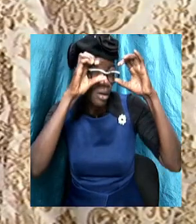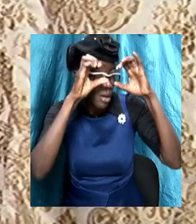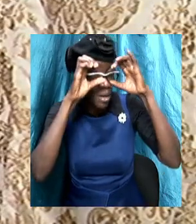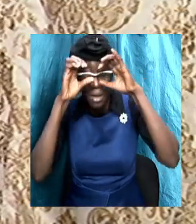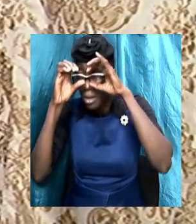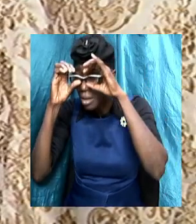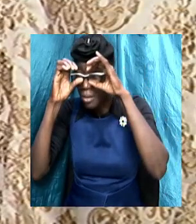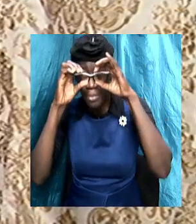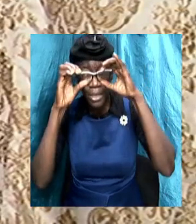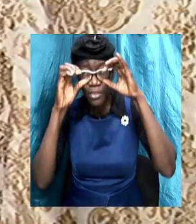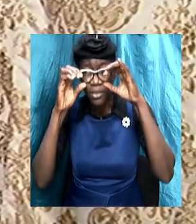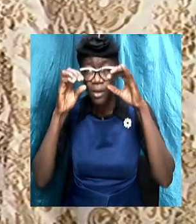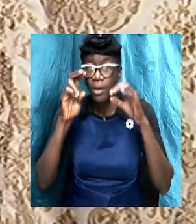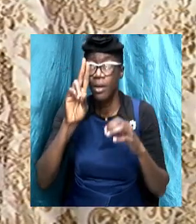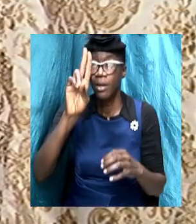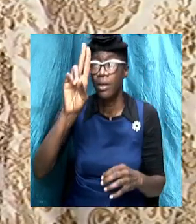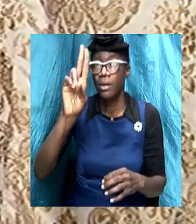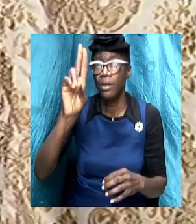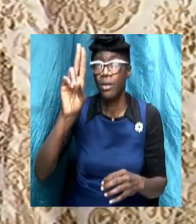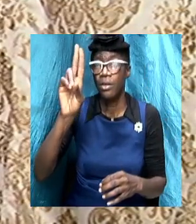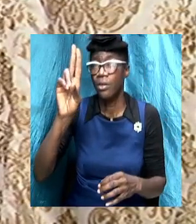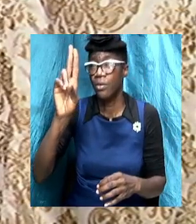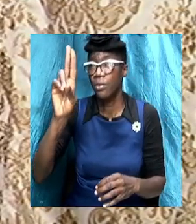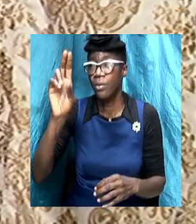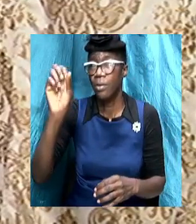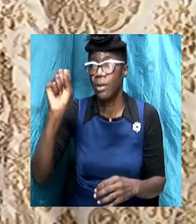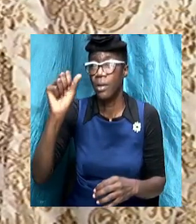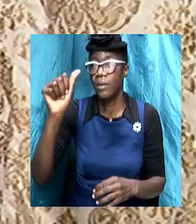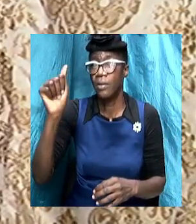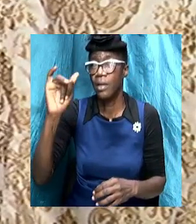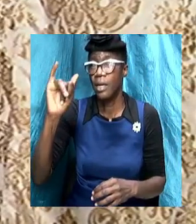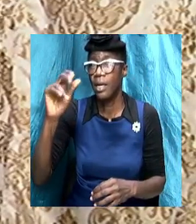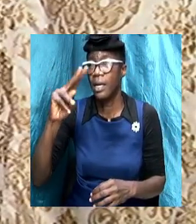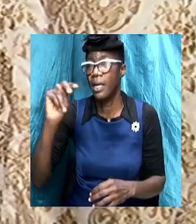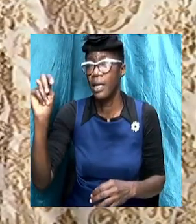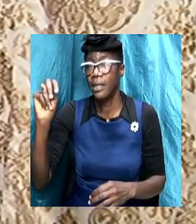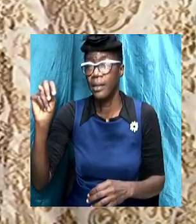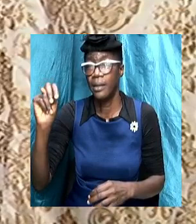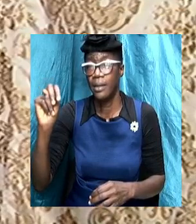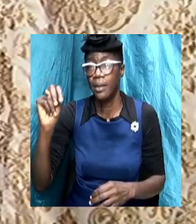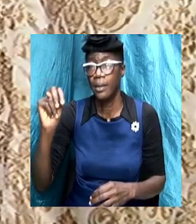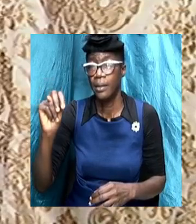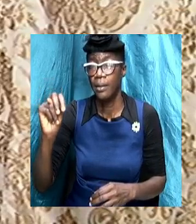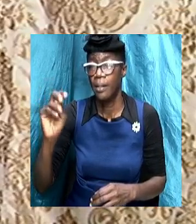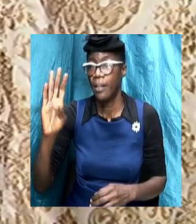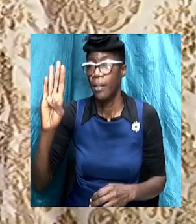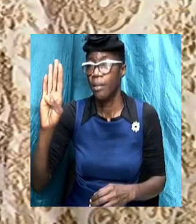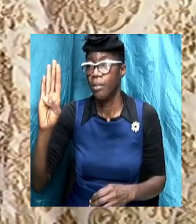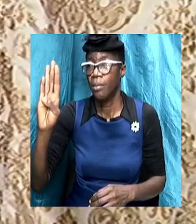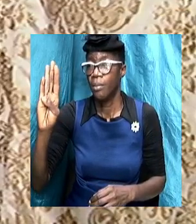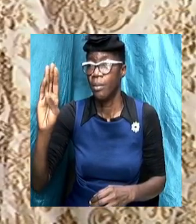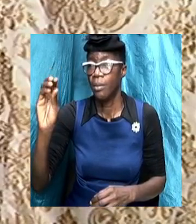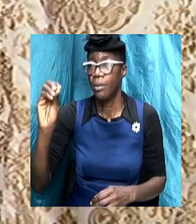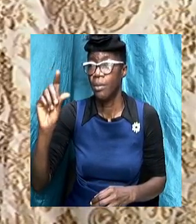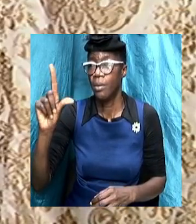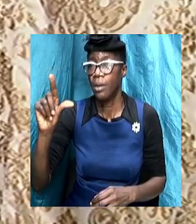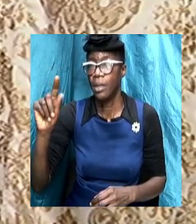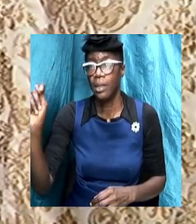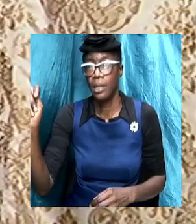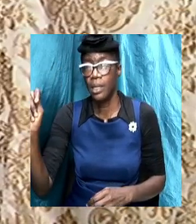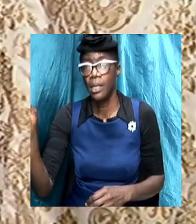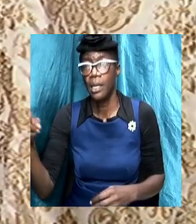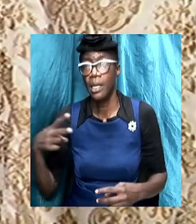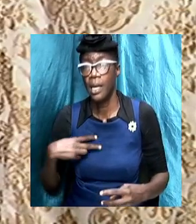Usain Bolt and his wife or girlfriend, I don't know. And they have some